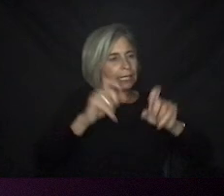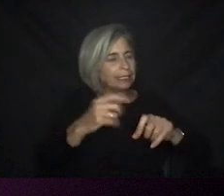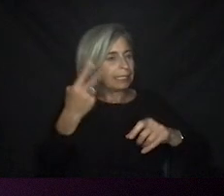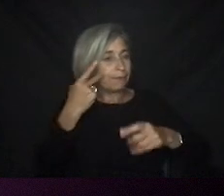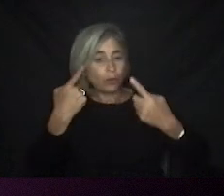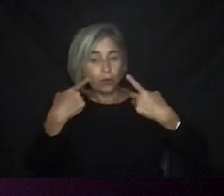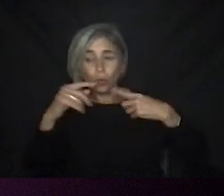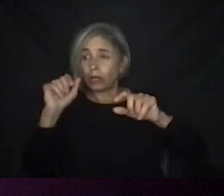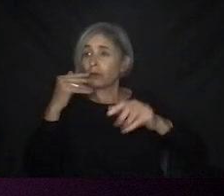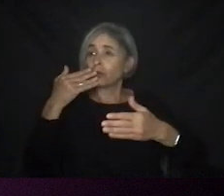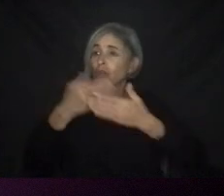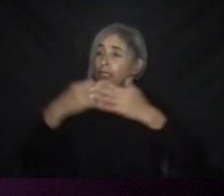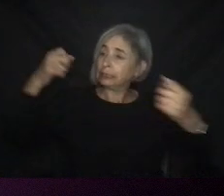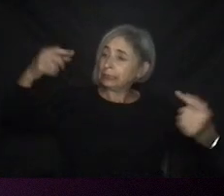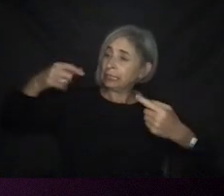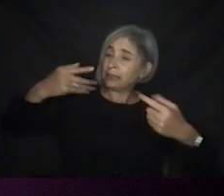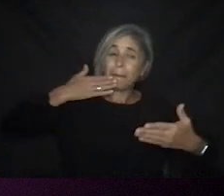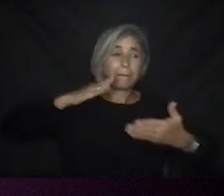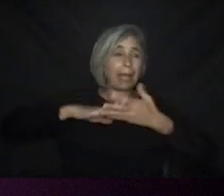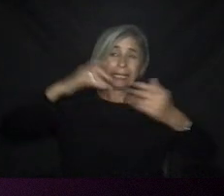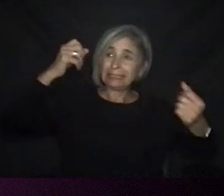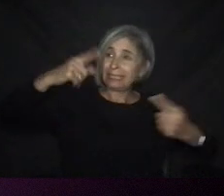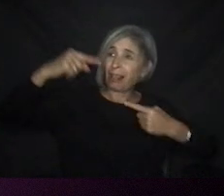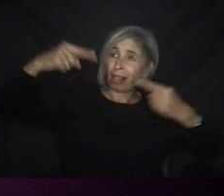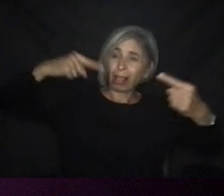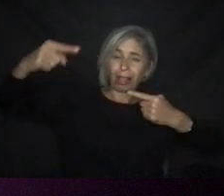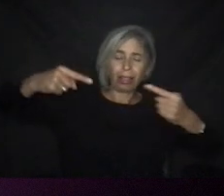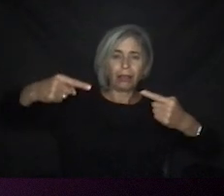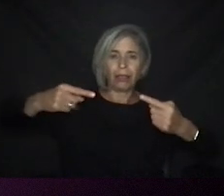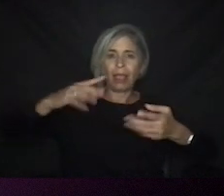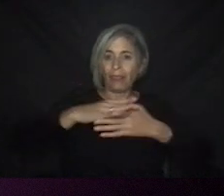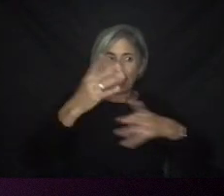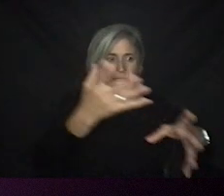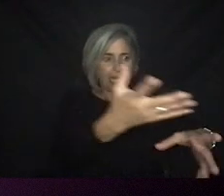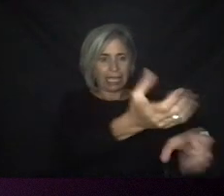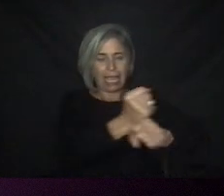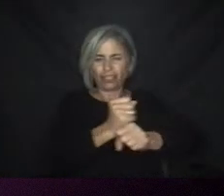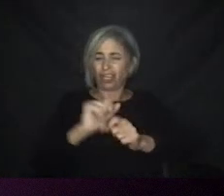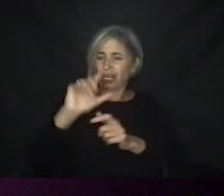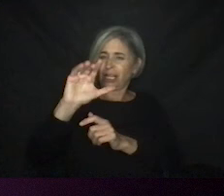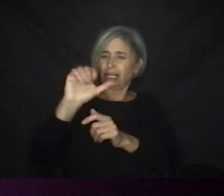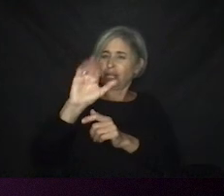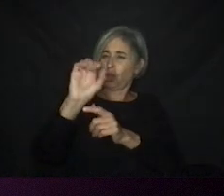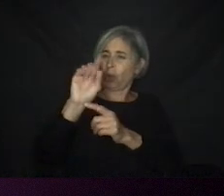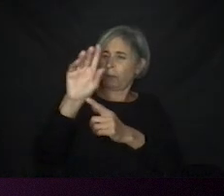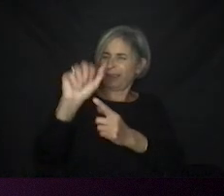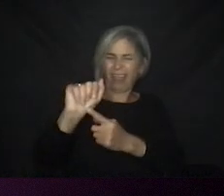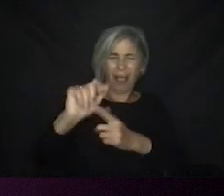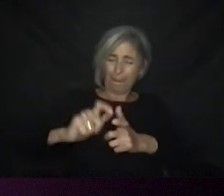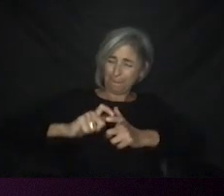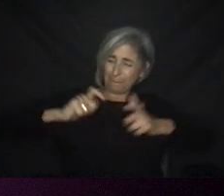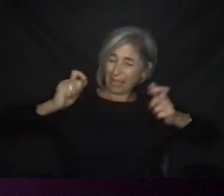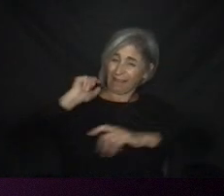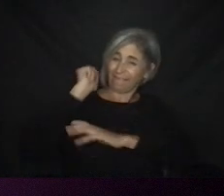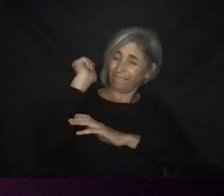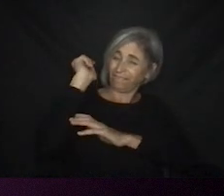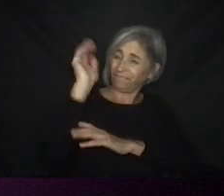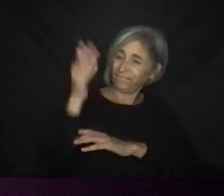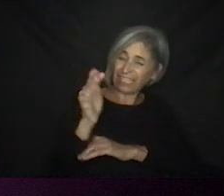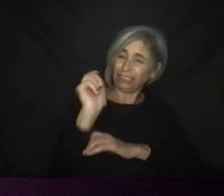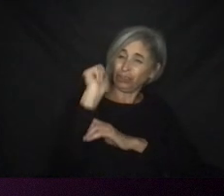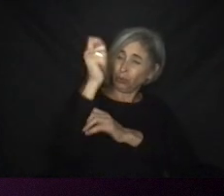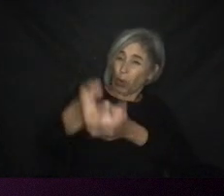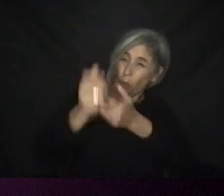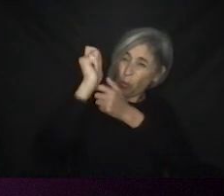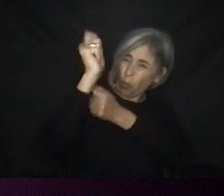good signal, bad signal, all this stuff. And they catch a cobia. And this is a big cobia, like everybody's going to be eating and their families are going to be